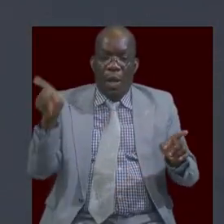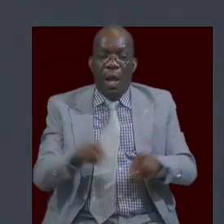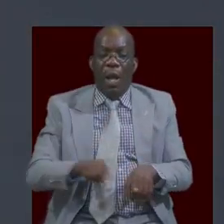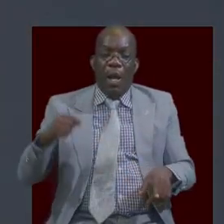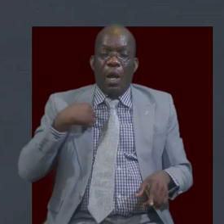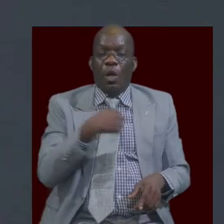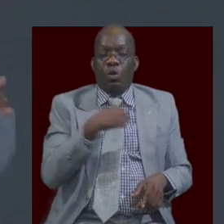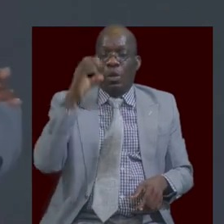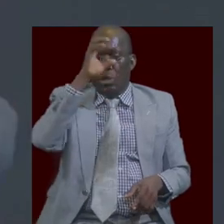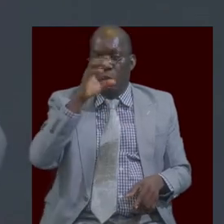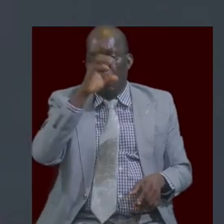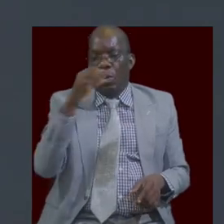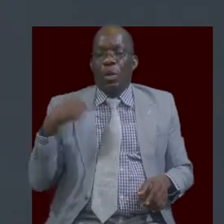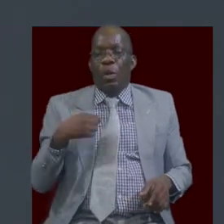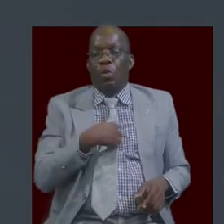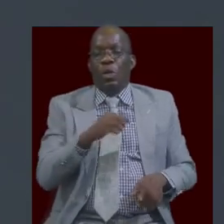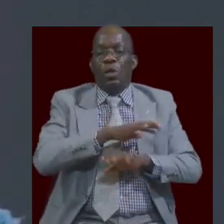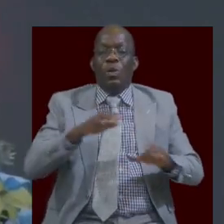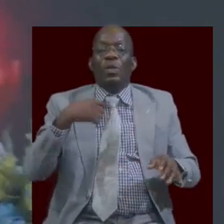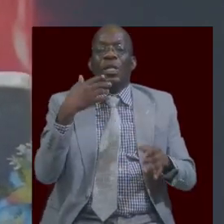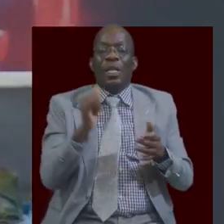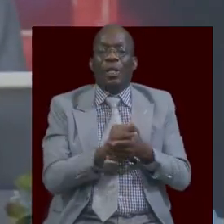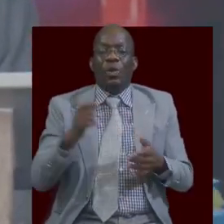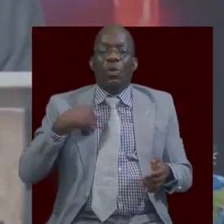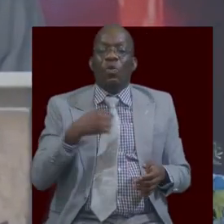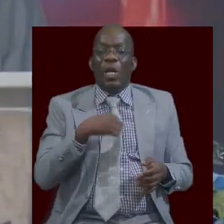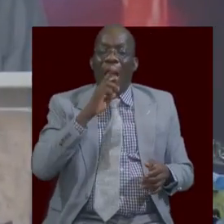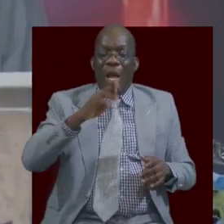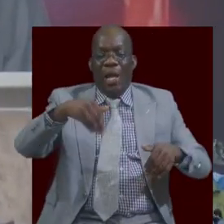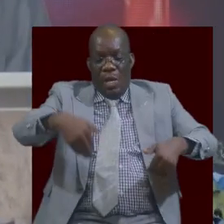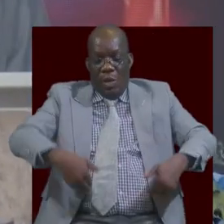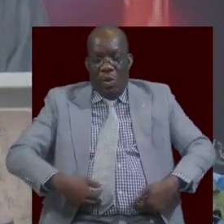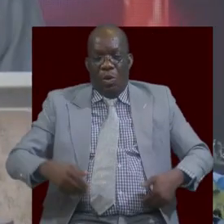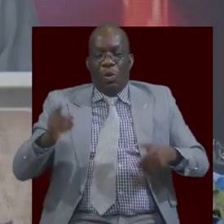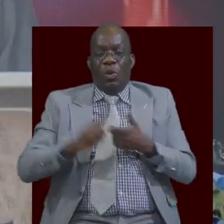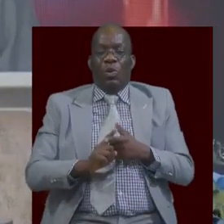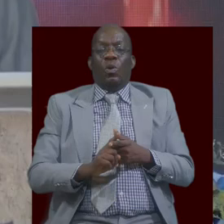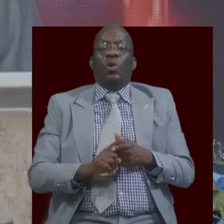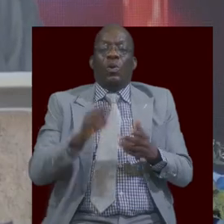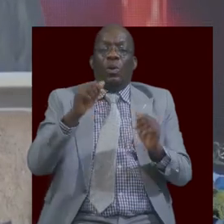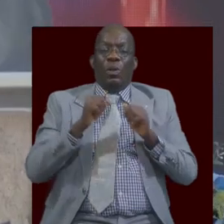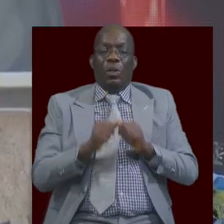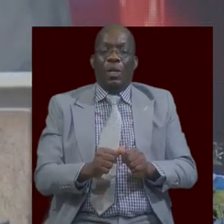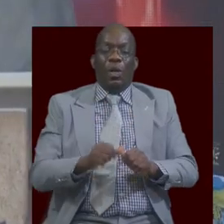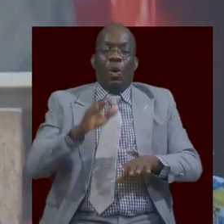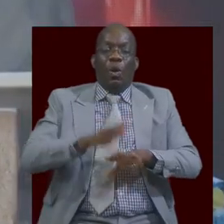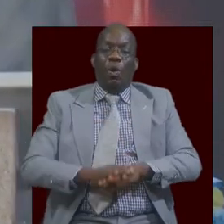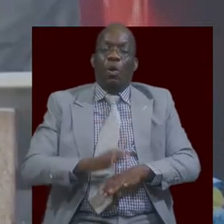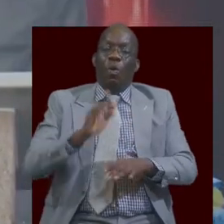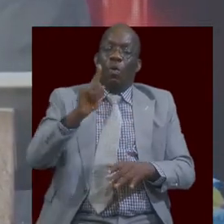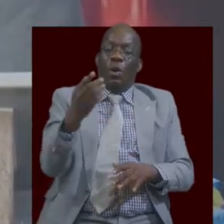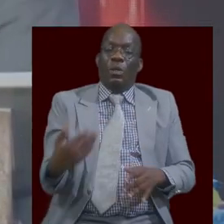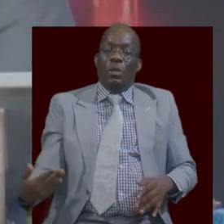don't just stay, we're too young to stay on one narrow thing and one narrow subject and